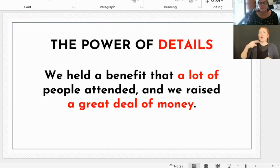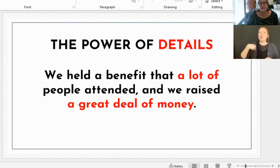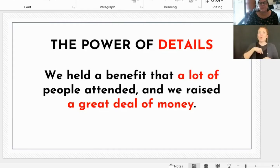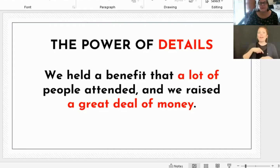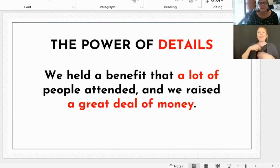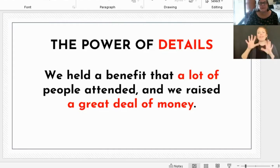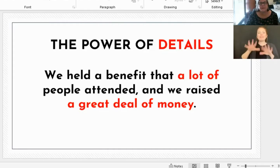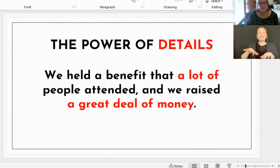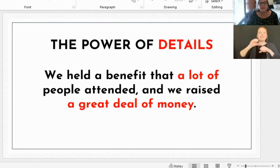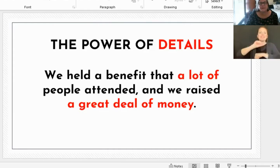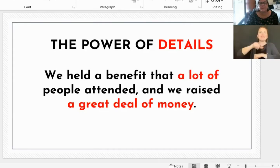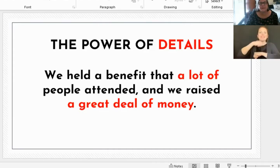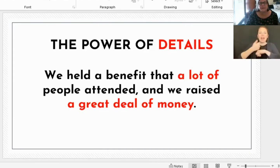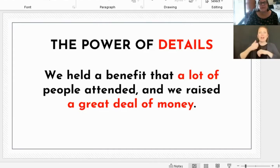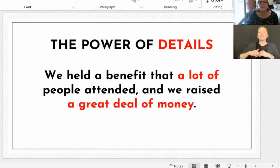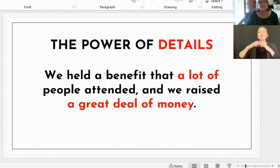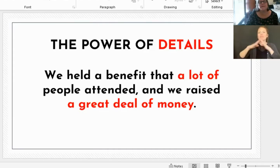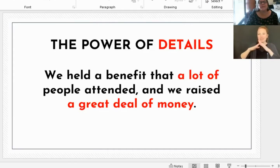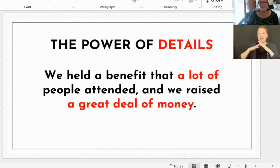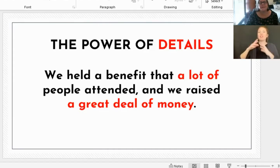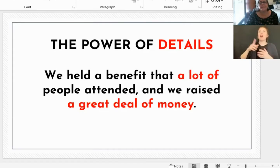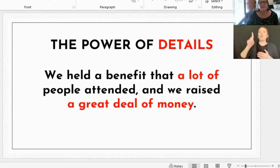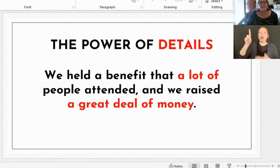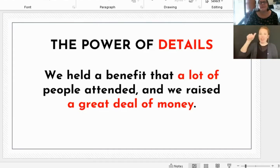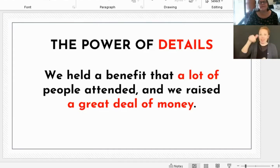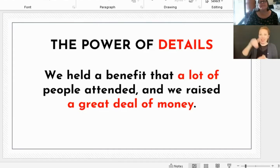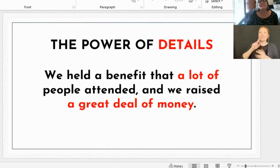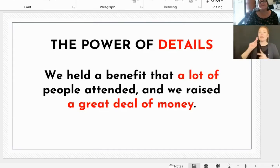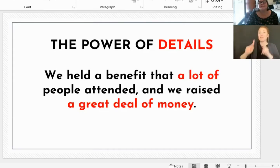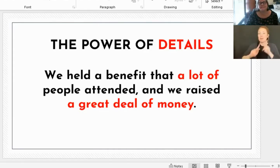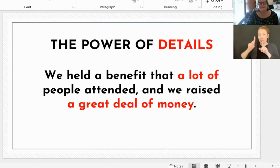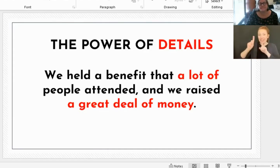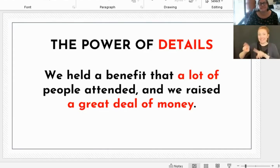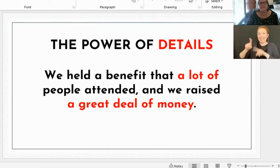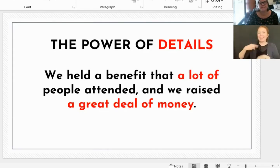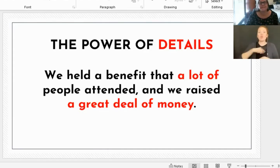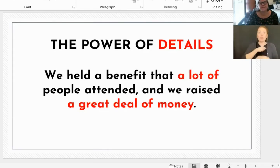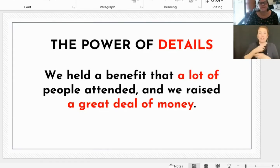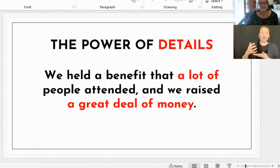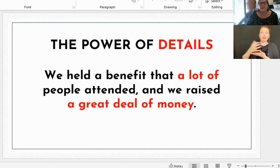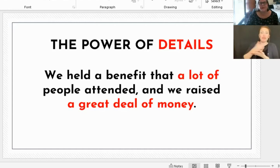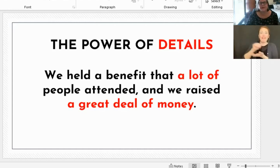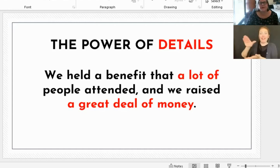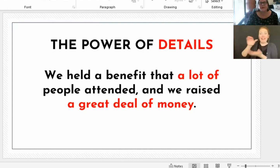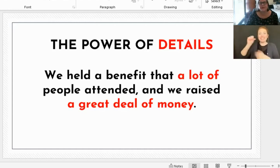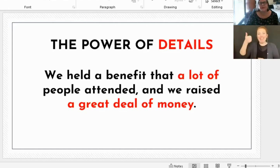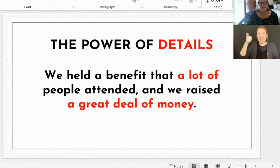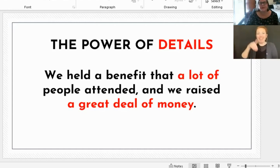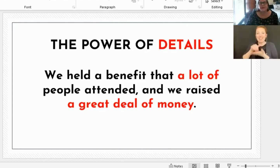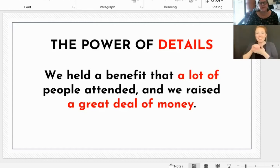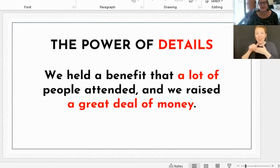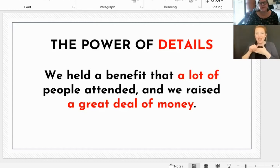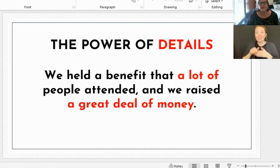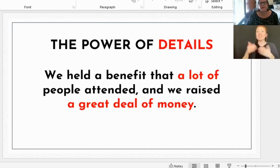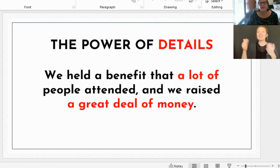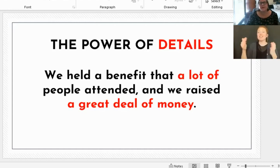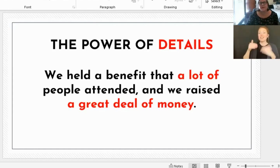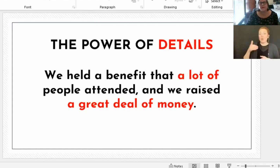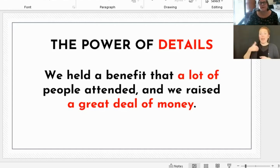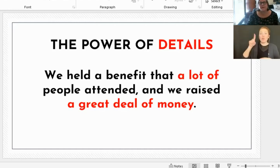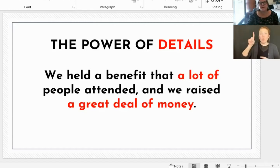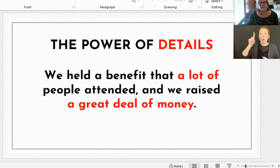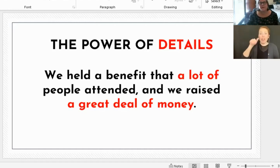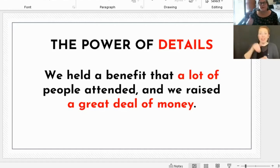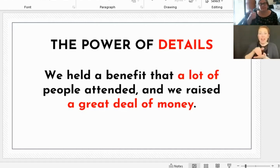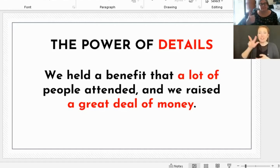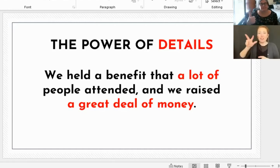that 1,000 people attended. We raised $10,000. We held a Kimberly. We held a benefit that 1,300 people attended. We raised $13